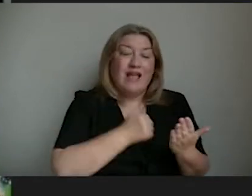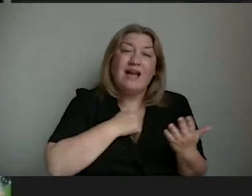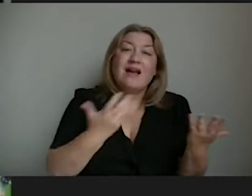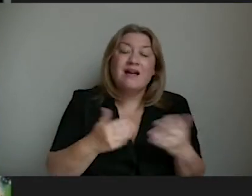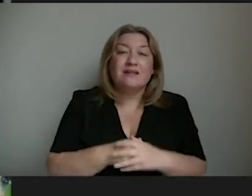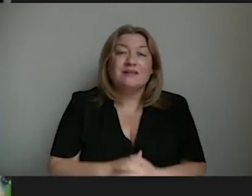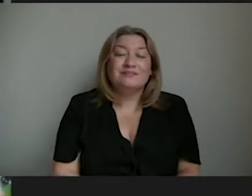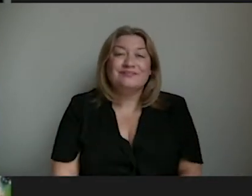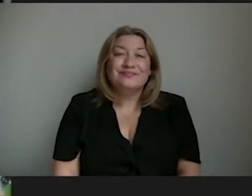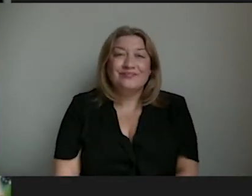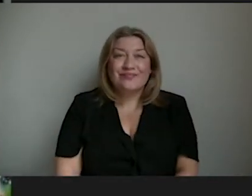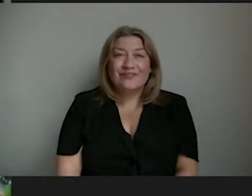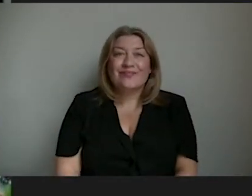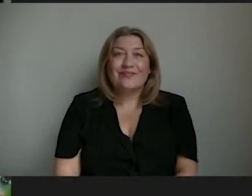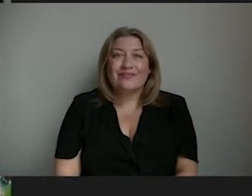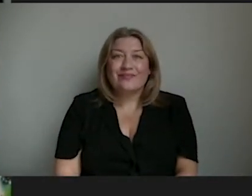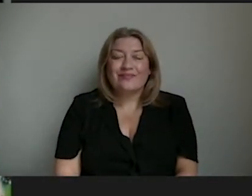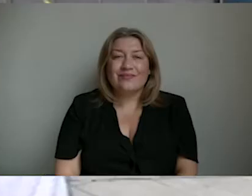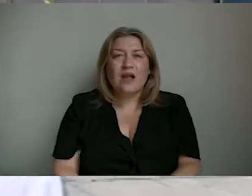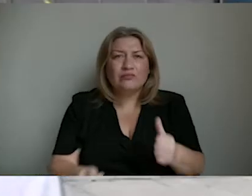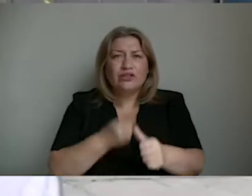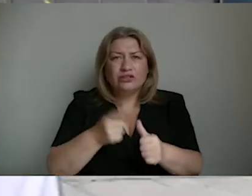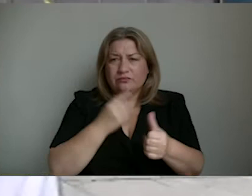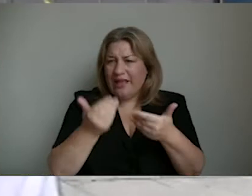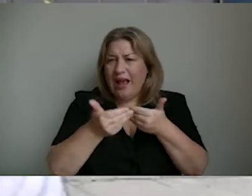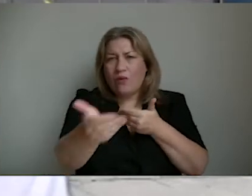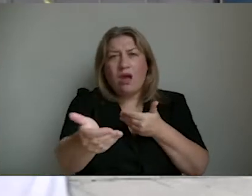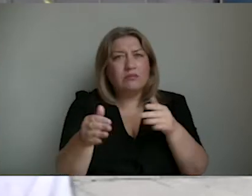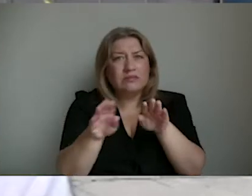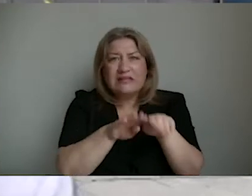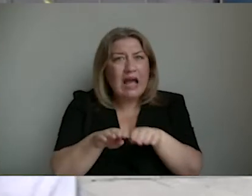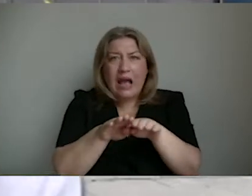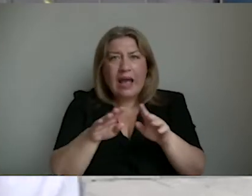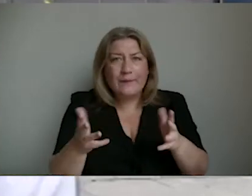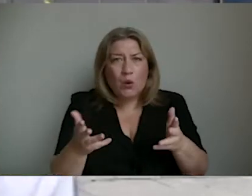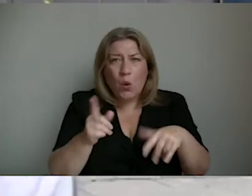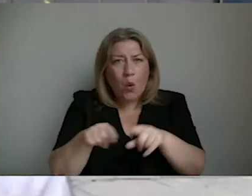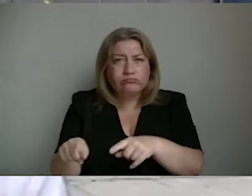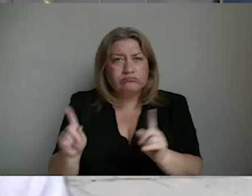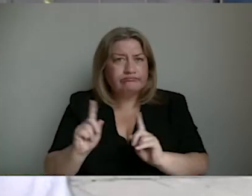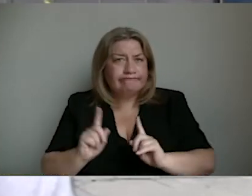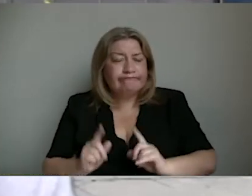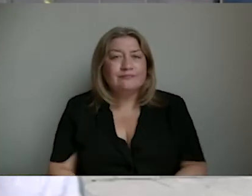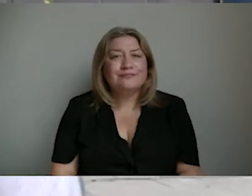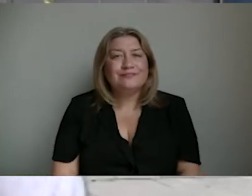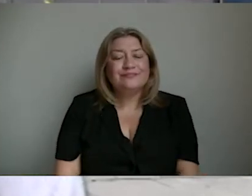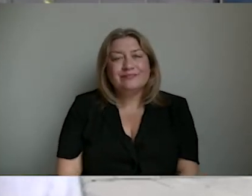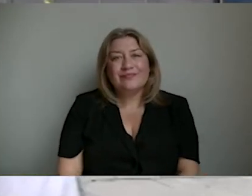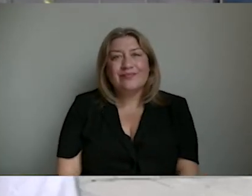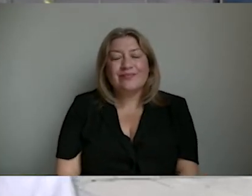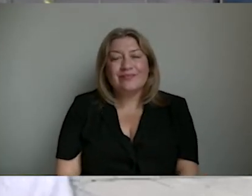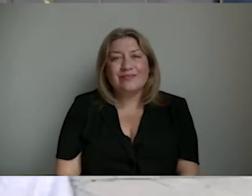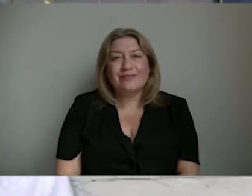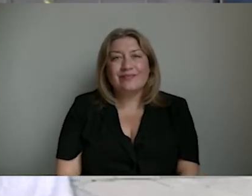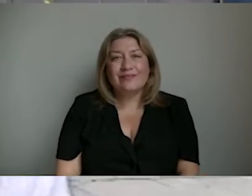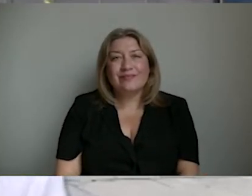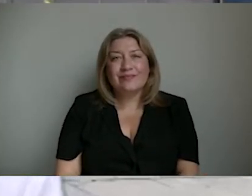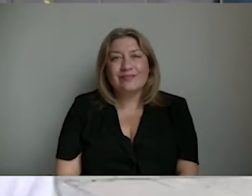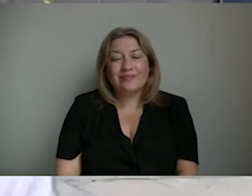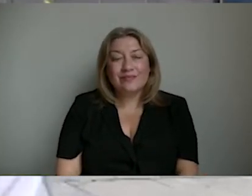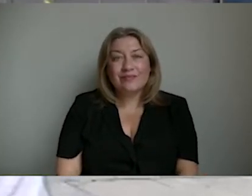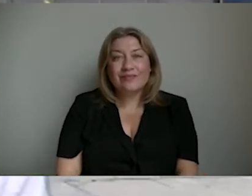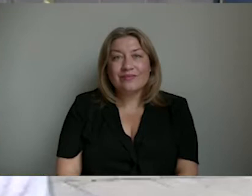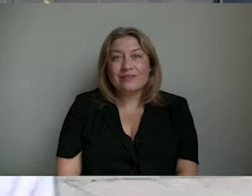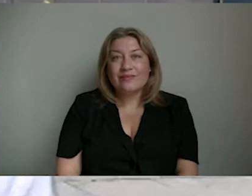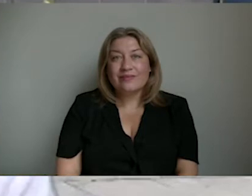an option for you. Okay, so how about the length of an apprenticeship? Are they all standard lengths, or how long do you